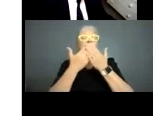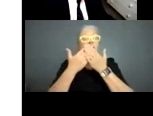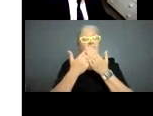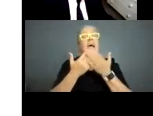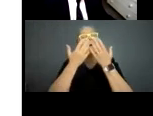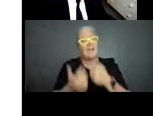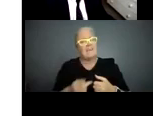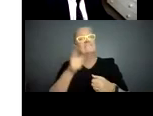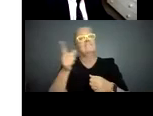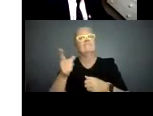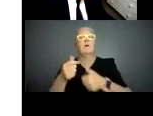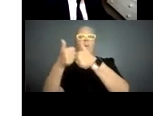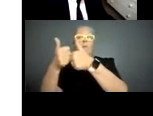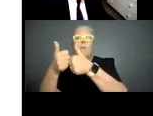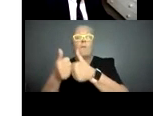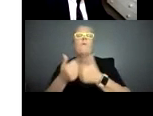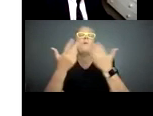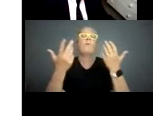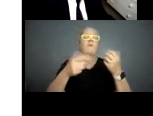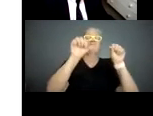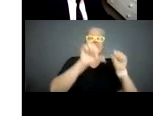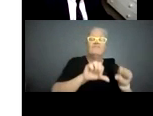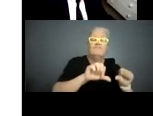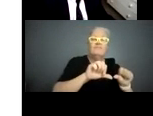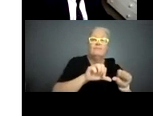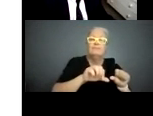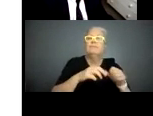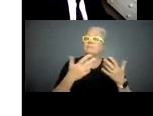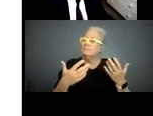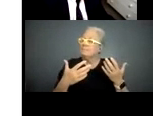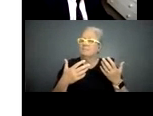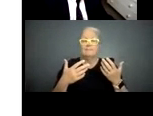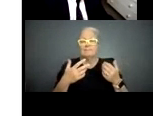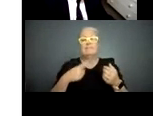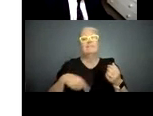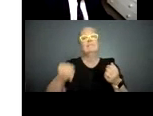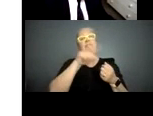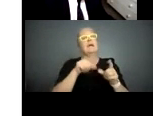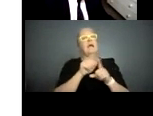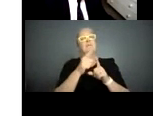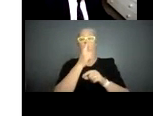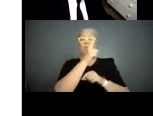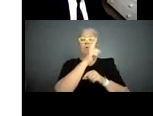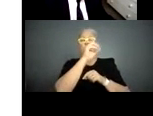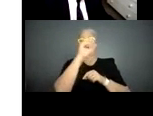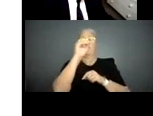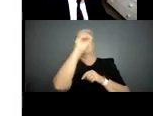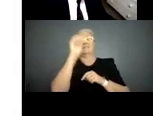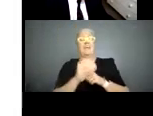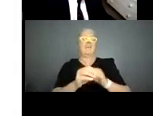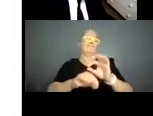find good things and bad things. The process is underway. Nobody will always get it right, but then people,